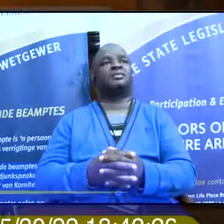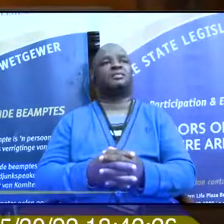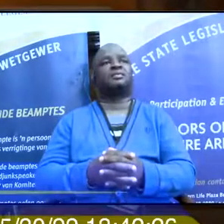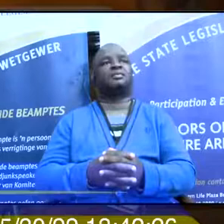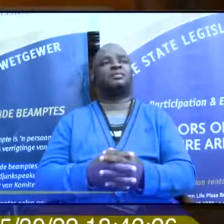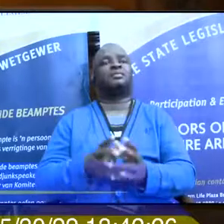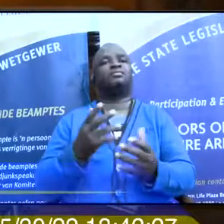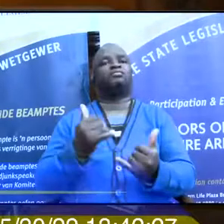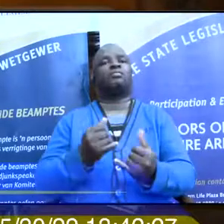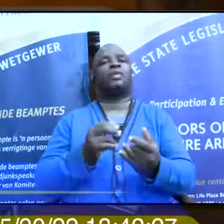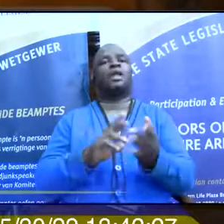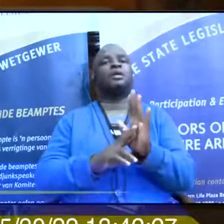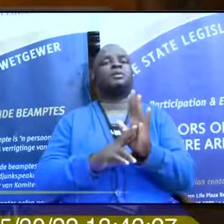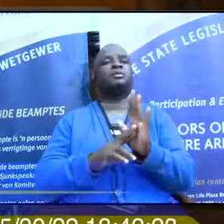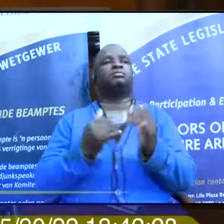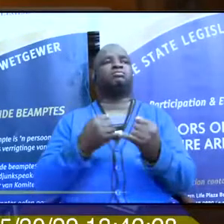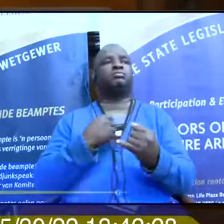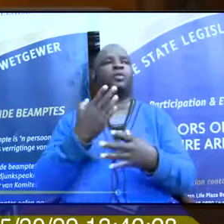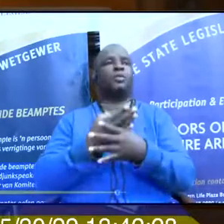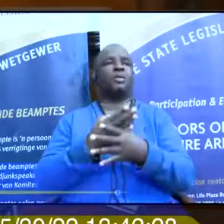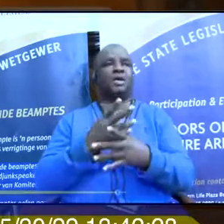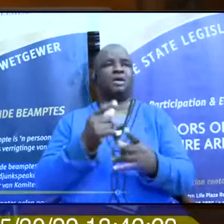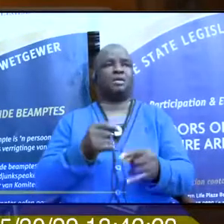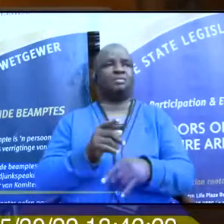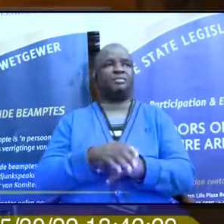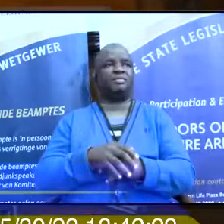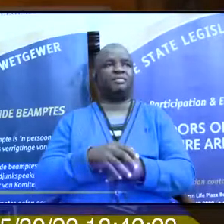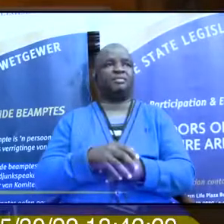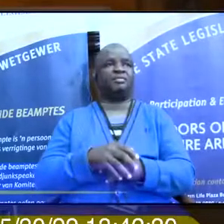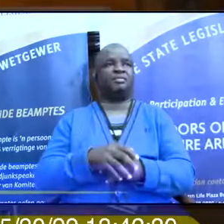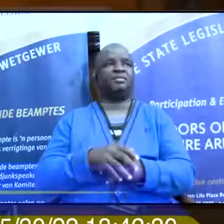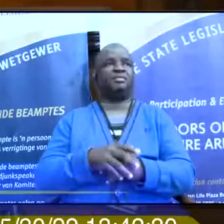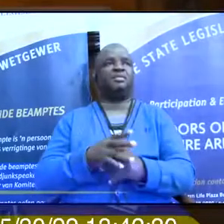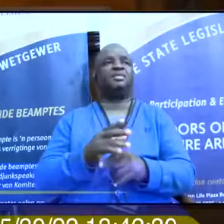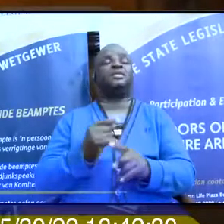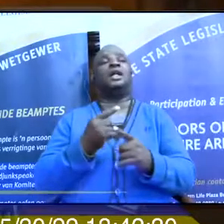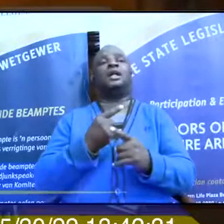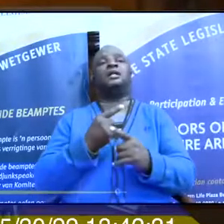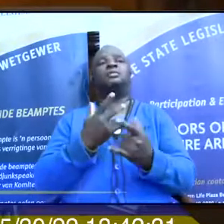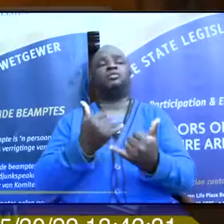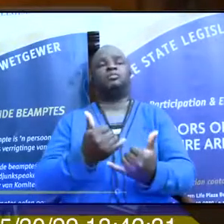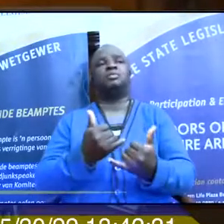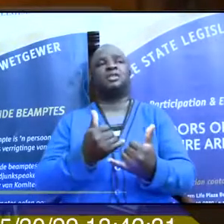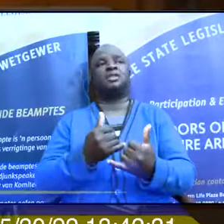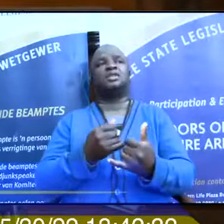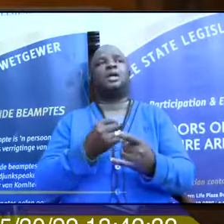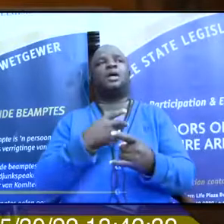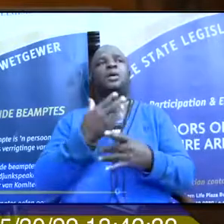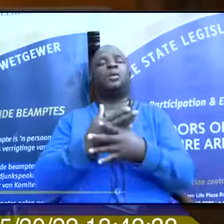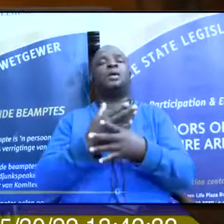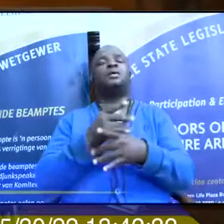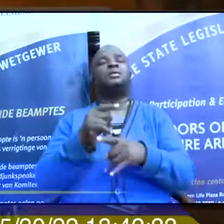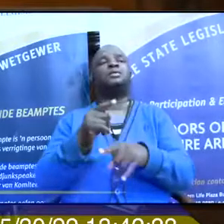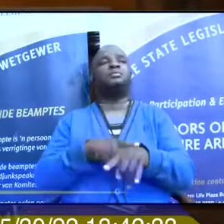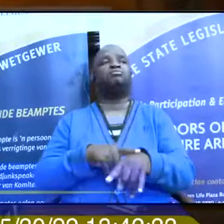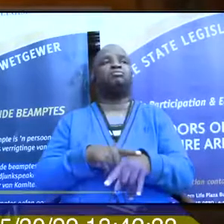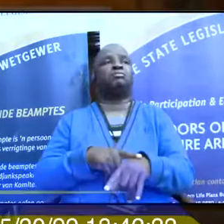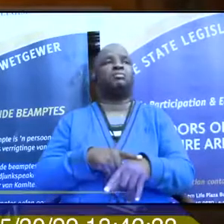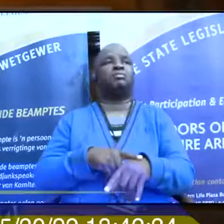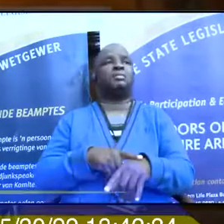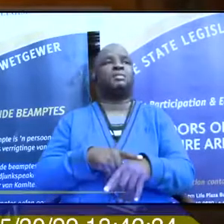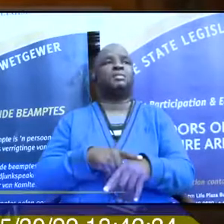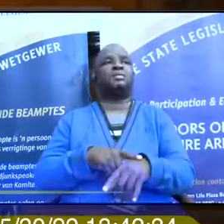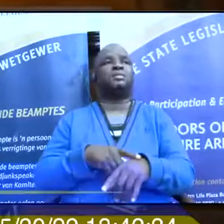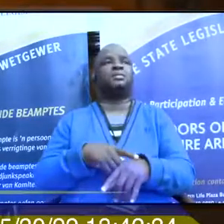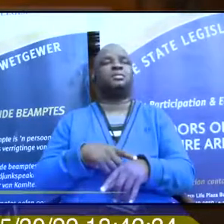we are representing this year these workers the wholesale and retail well where workers are during the day